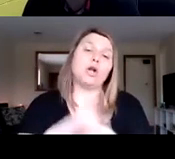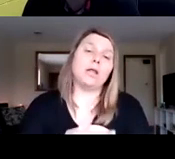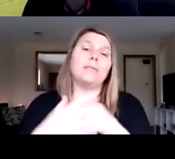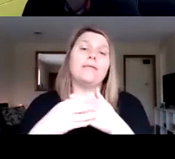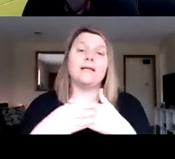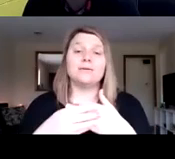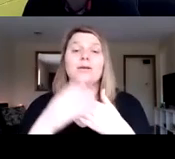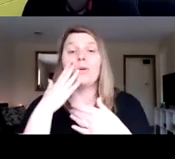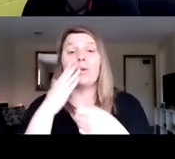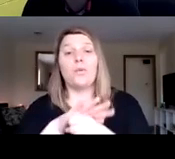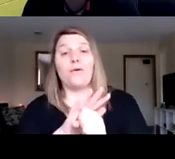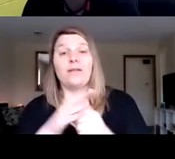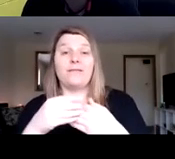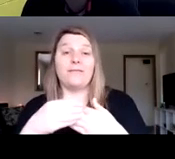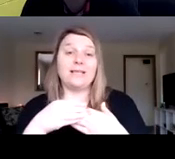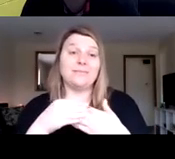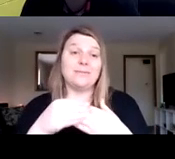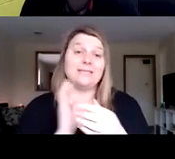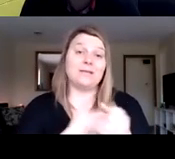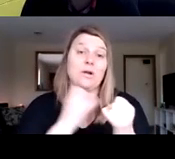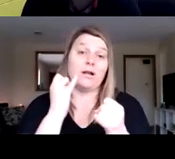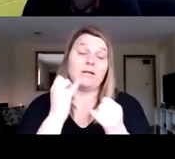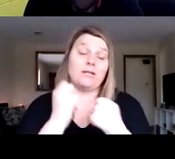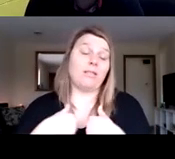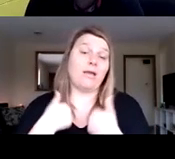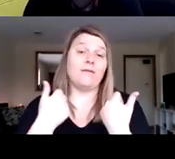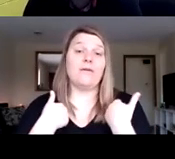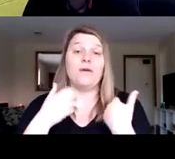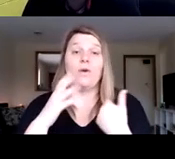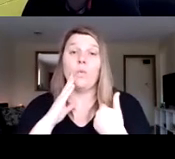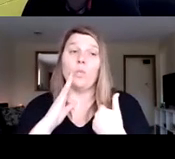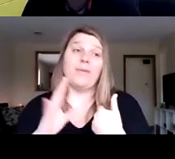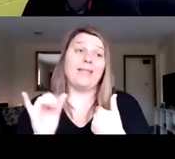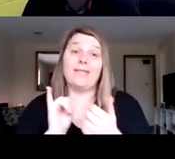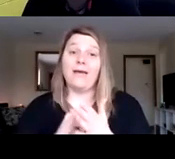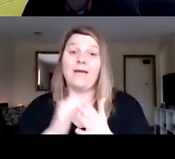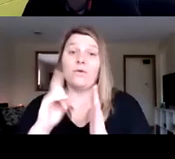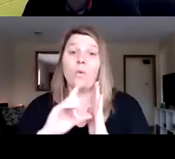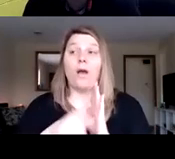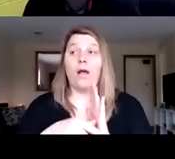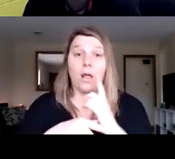COVID, flexibility is our life, and it's going to be our life for a little bit. But when we get back to more of